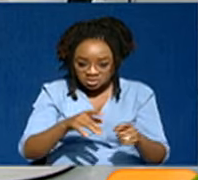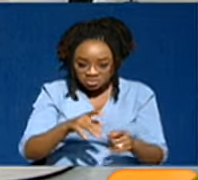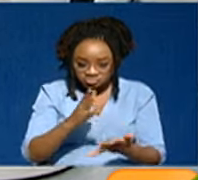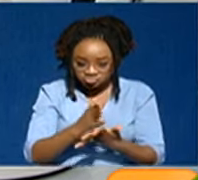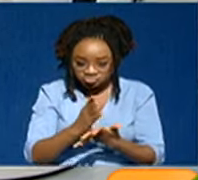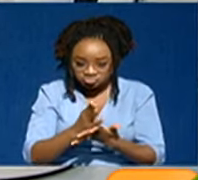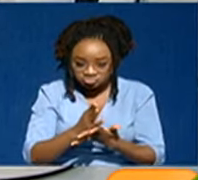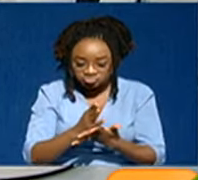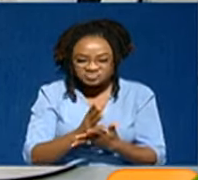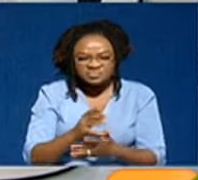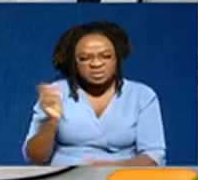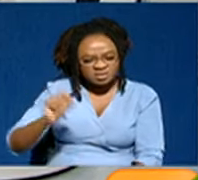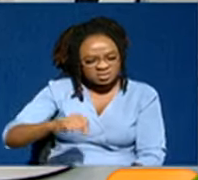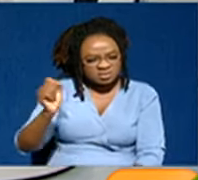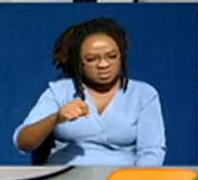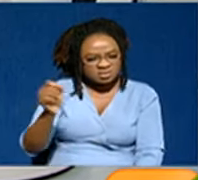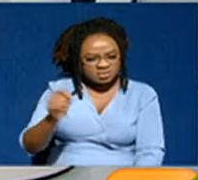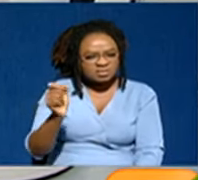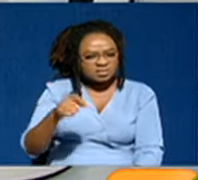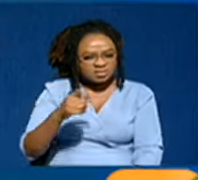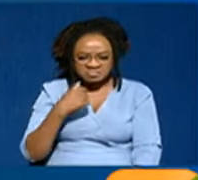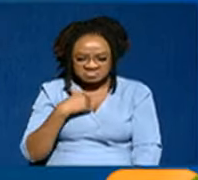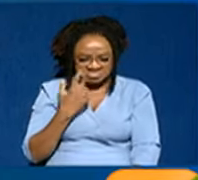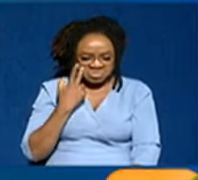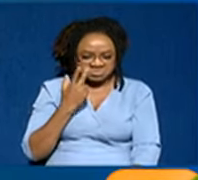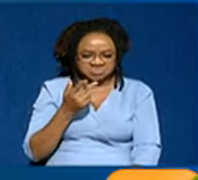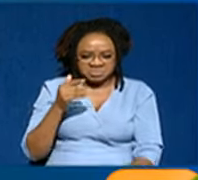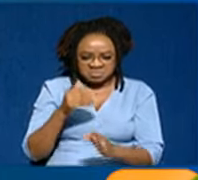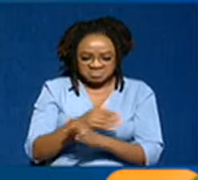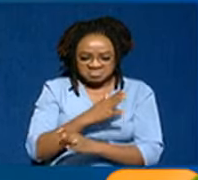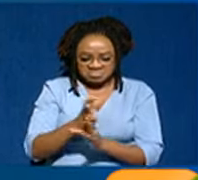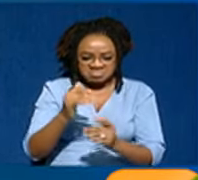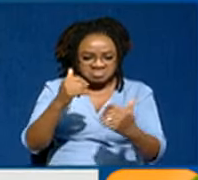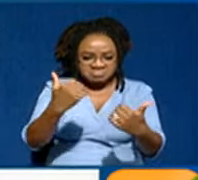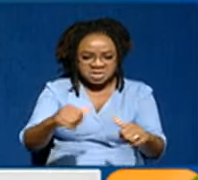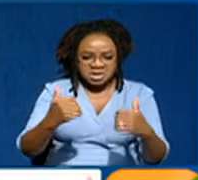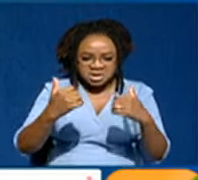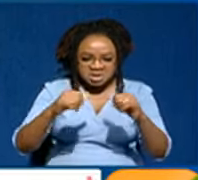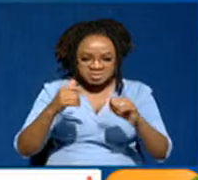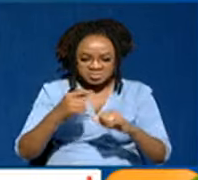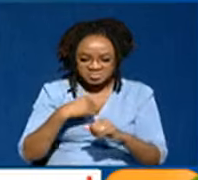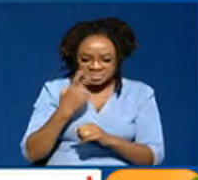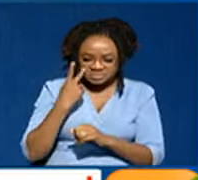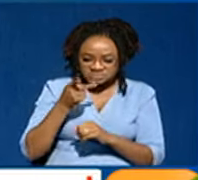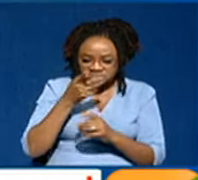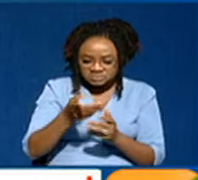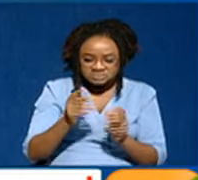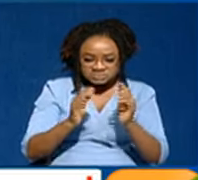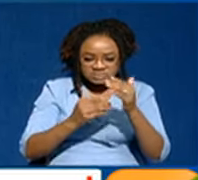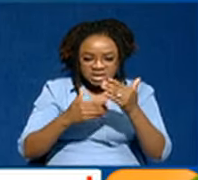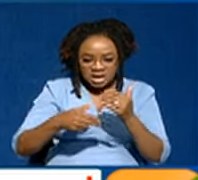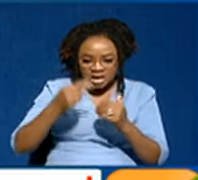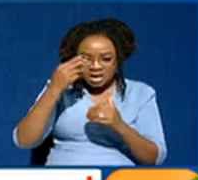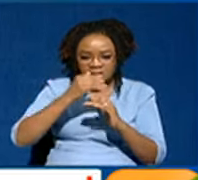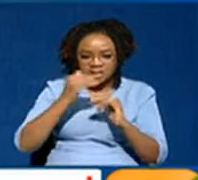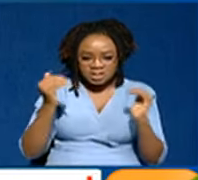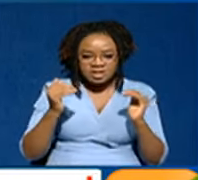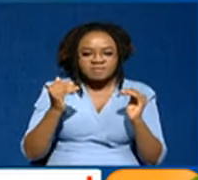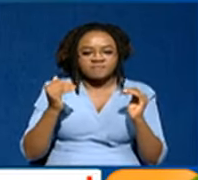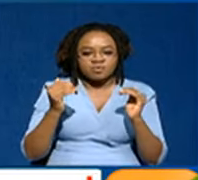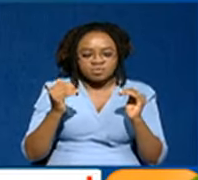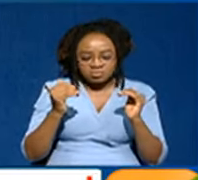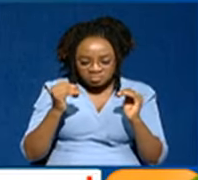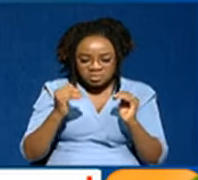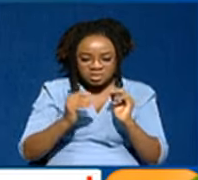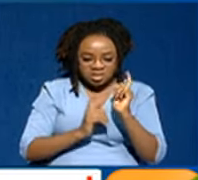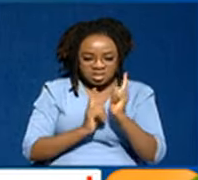think I have not seen this kind of engagement, especially at the highest level